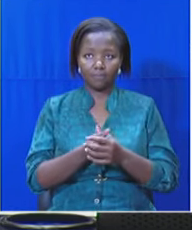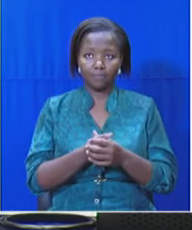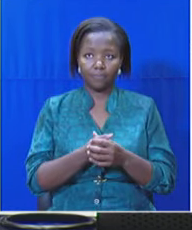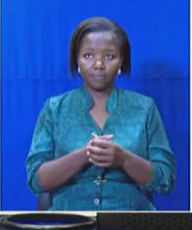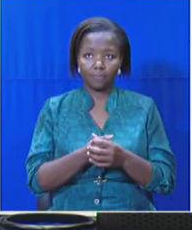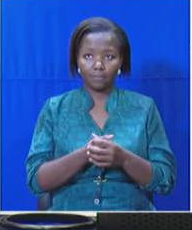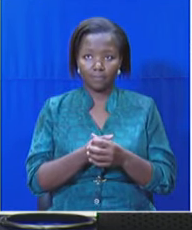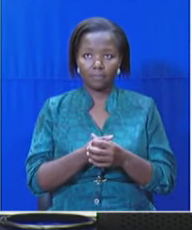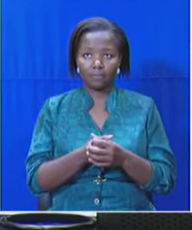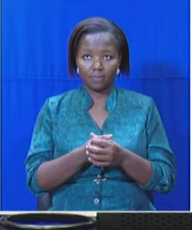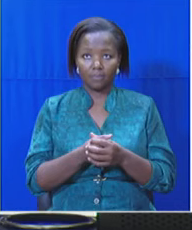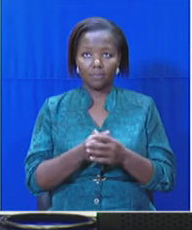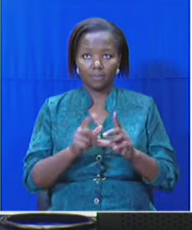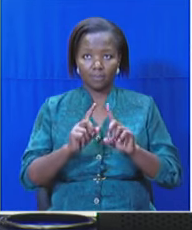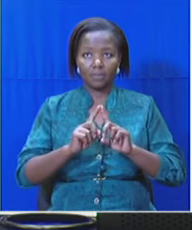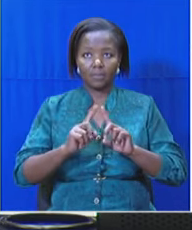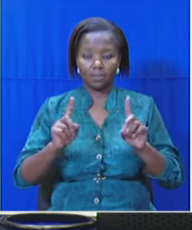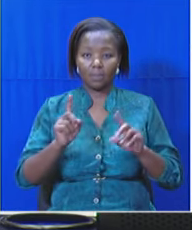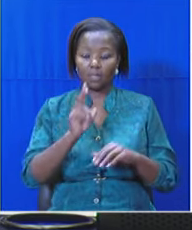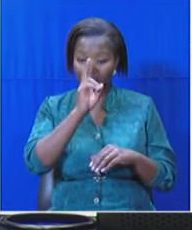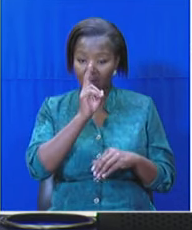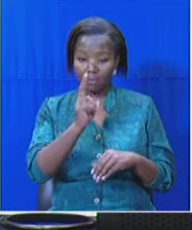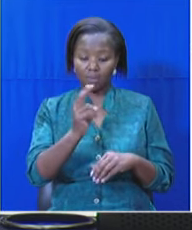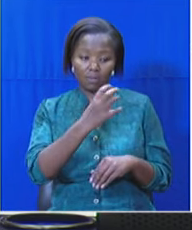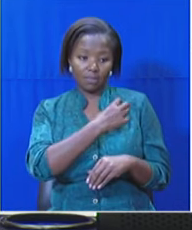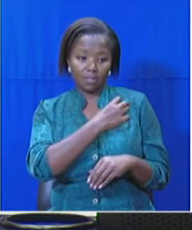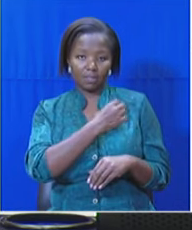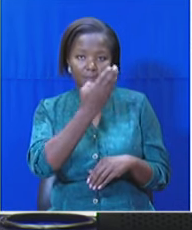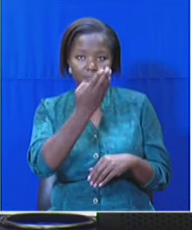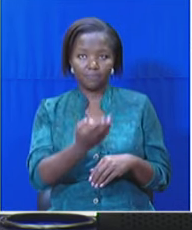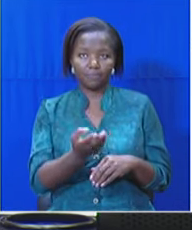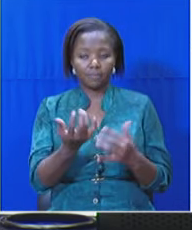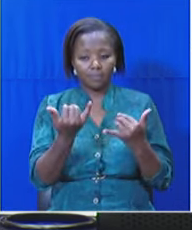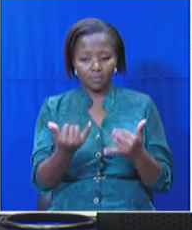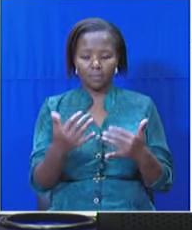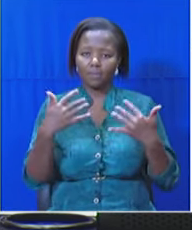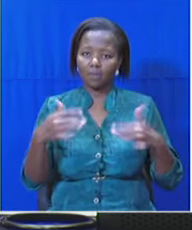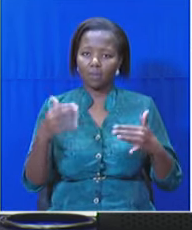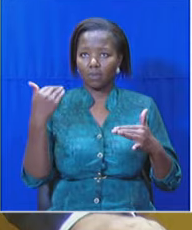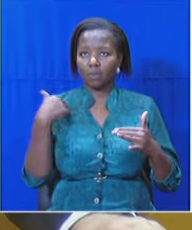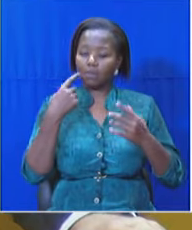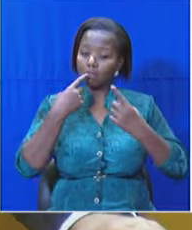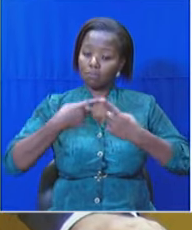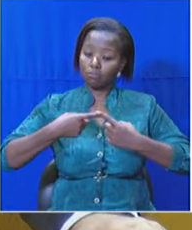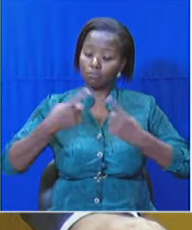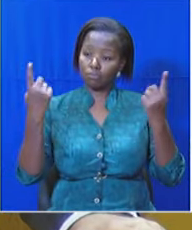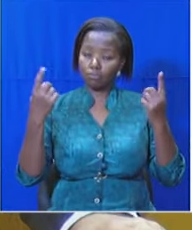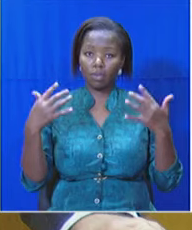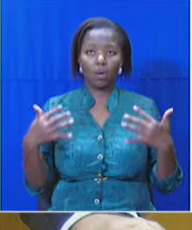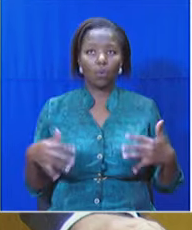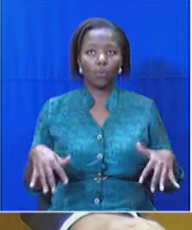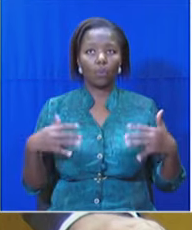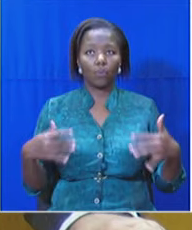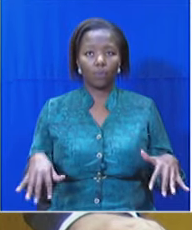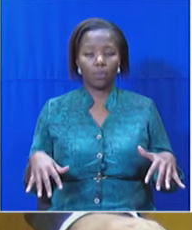minister sê, u het ingrypende aankondigings gemaak. Die feit dat u sekere